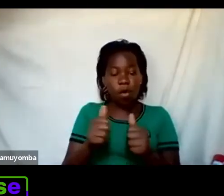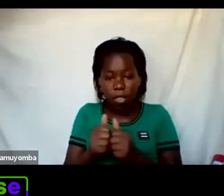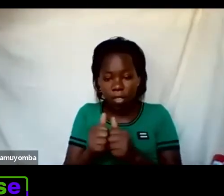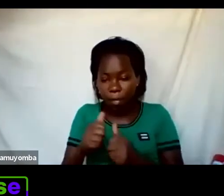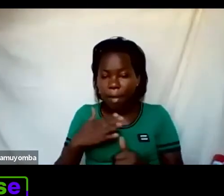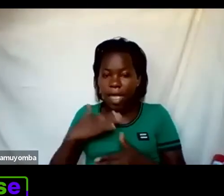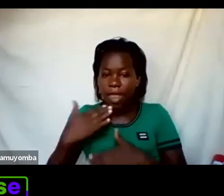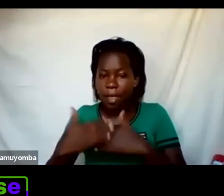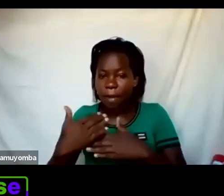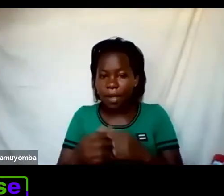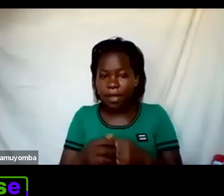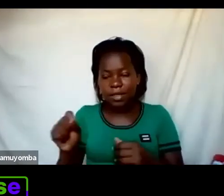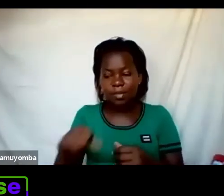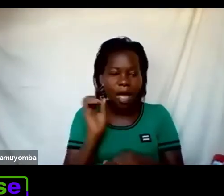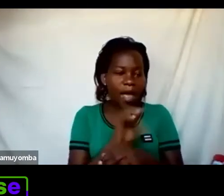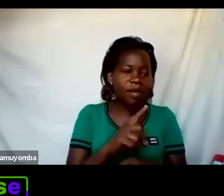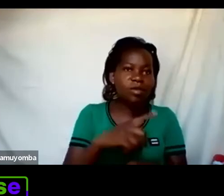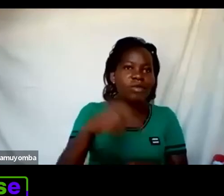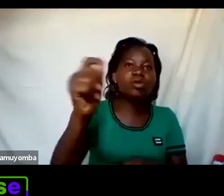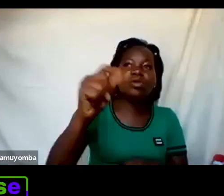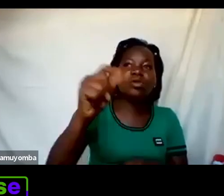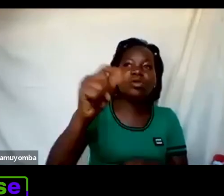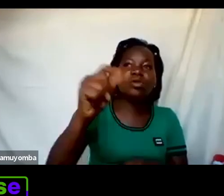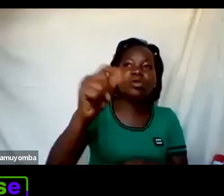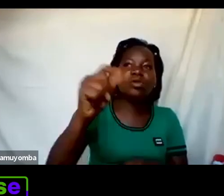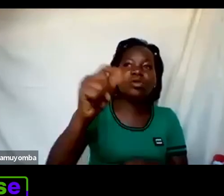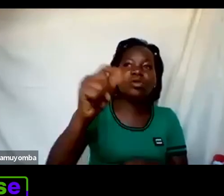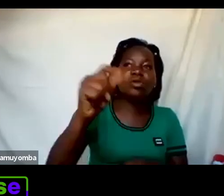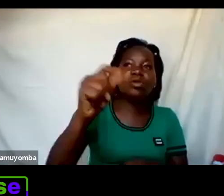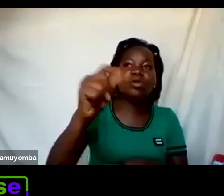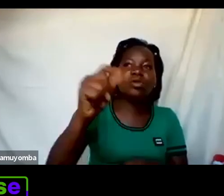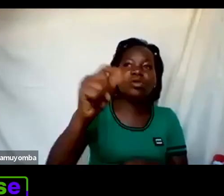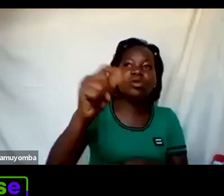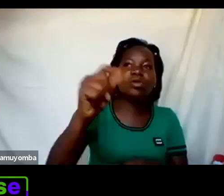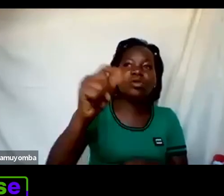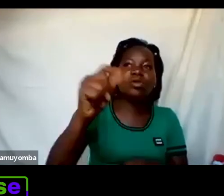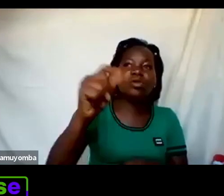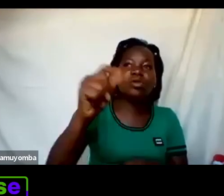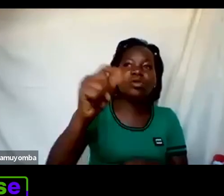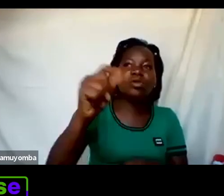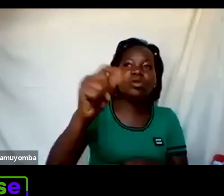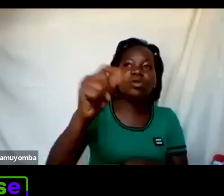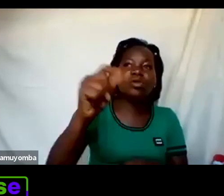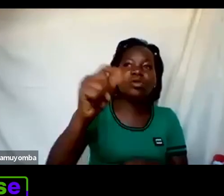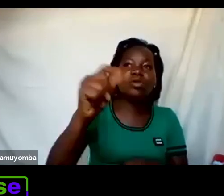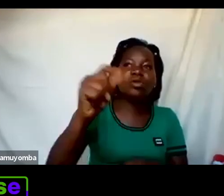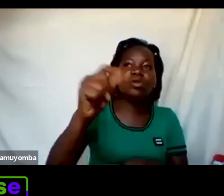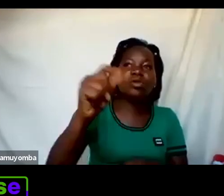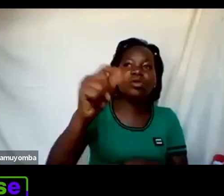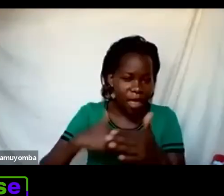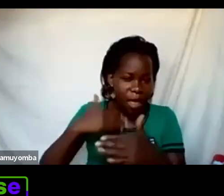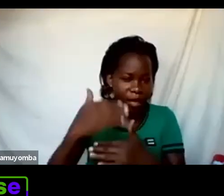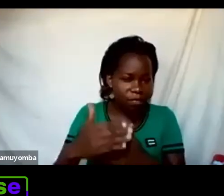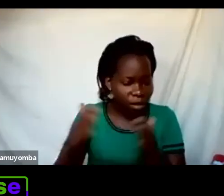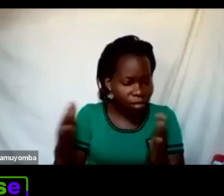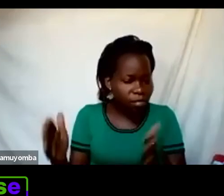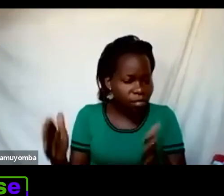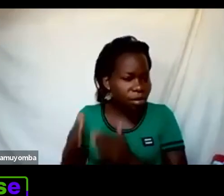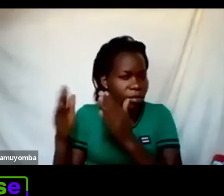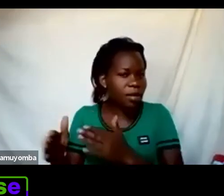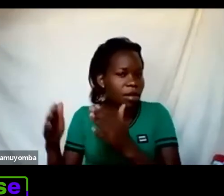my belief is that you do some time in Uganda and then have your plan well set on where you're going to